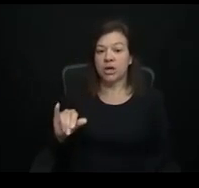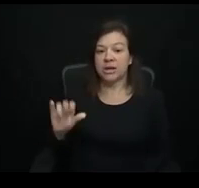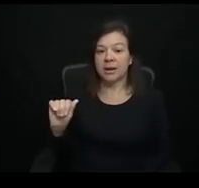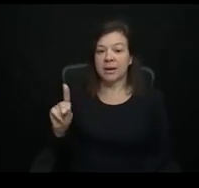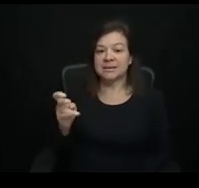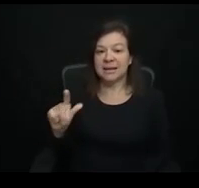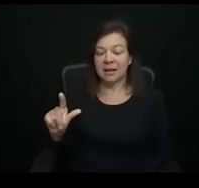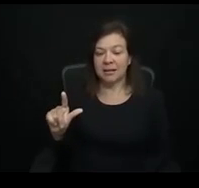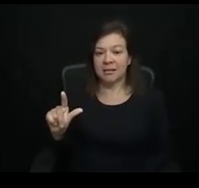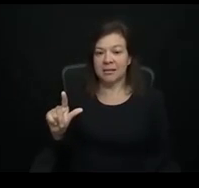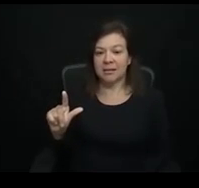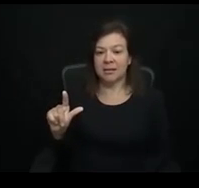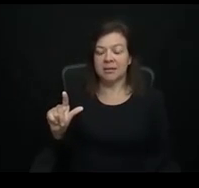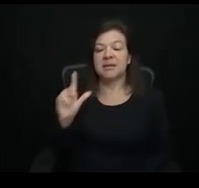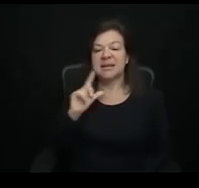Incident Commander. Marty?